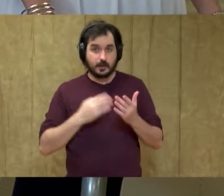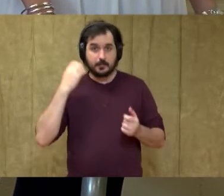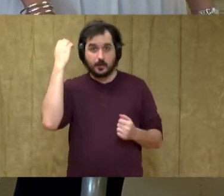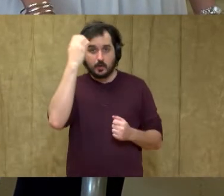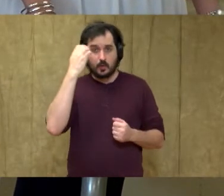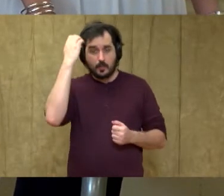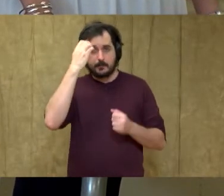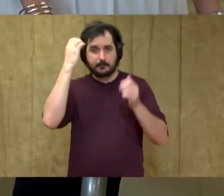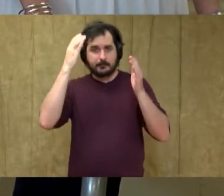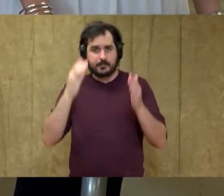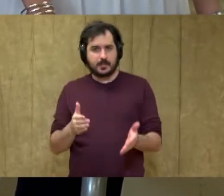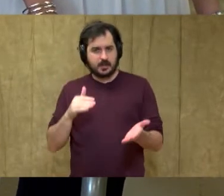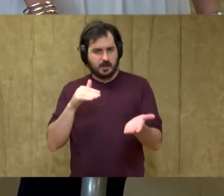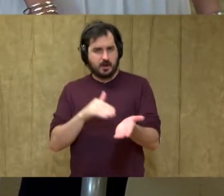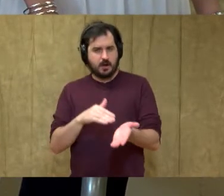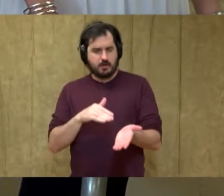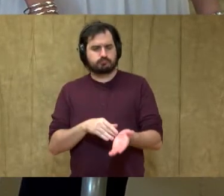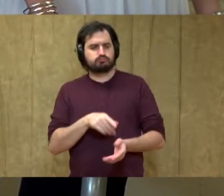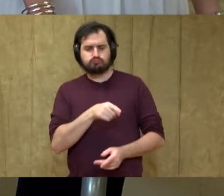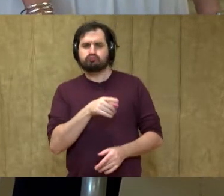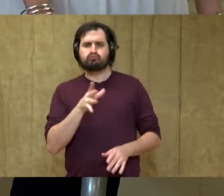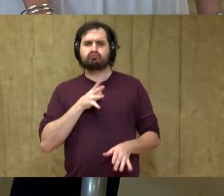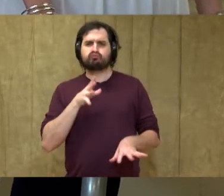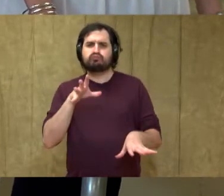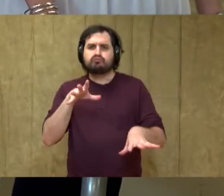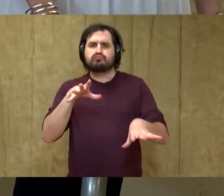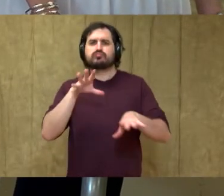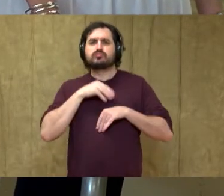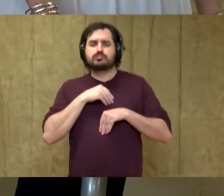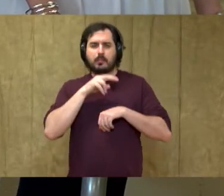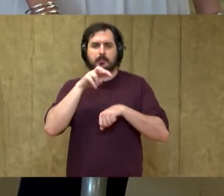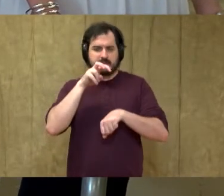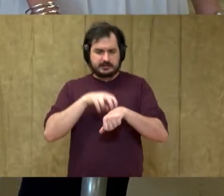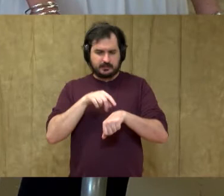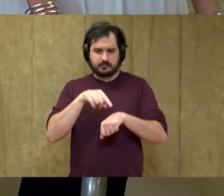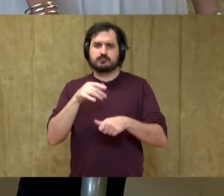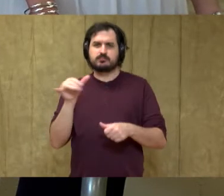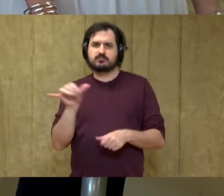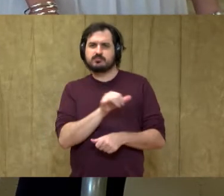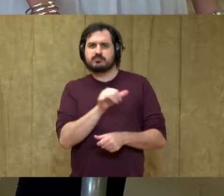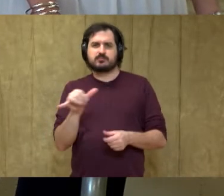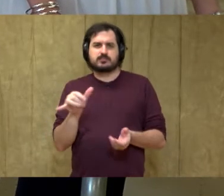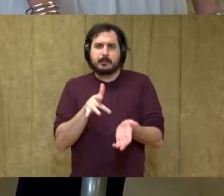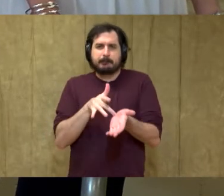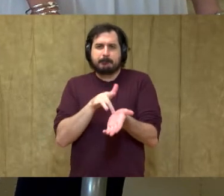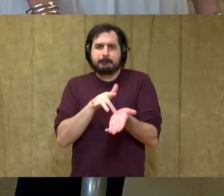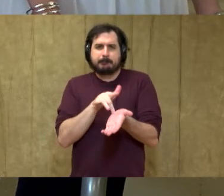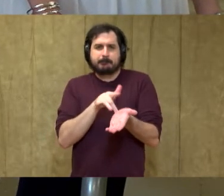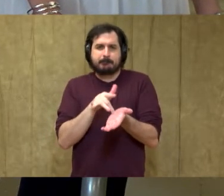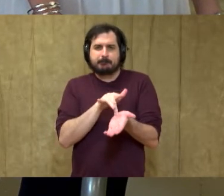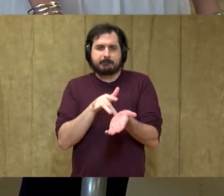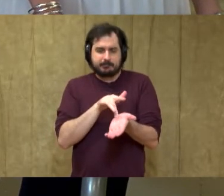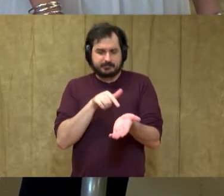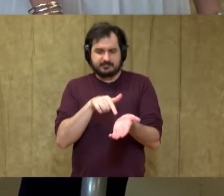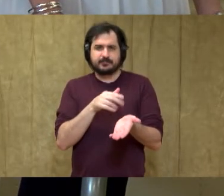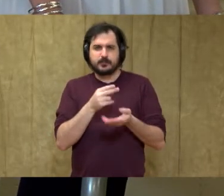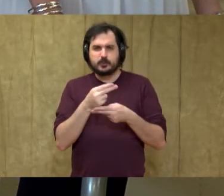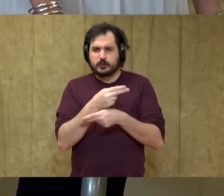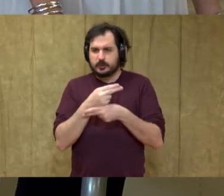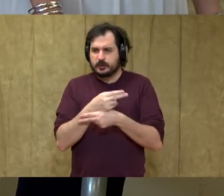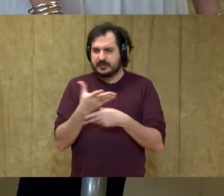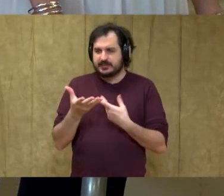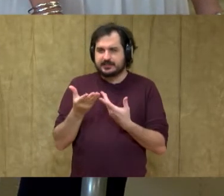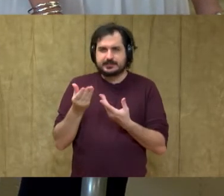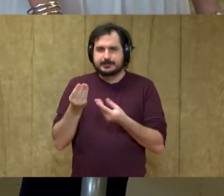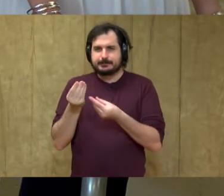doctors accepted the potato as a medicine and used it to treat some common illnesses. By